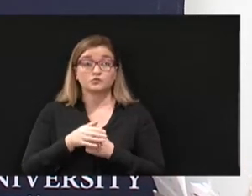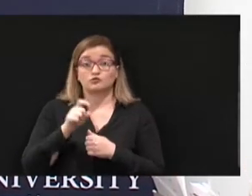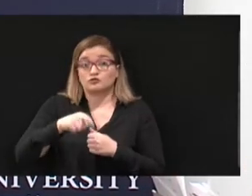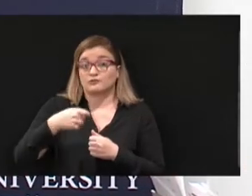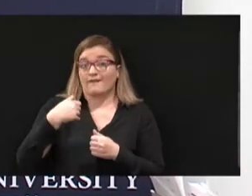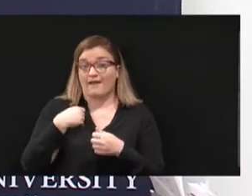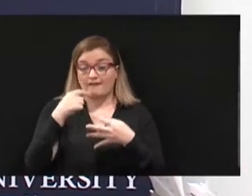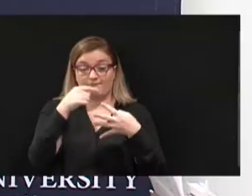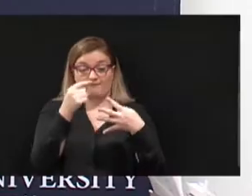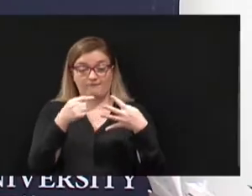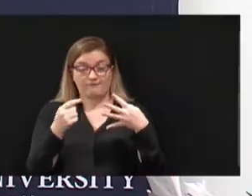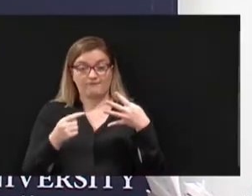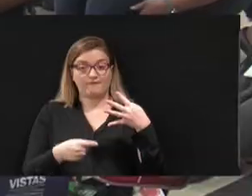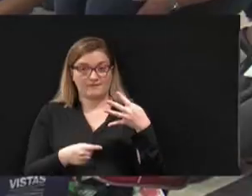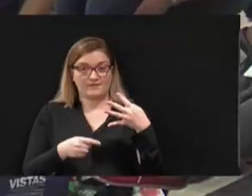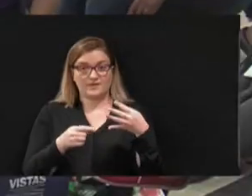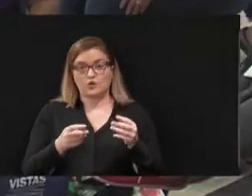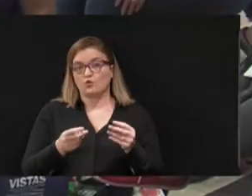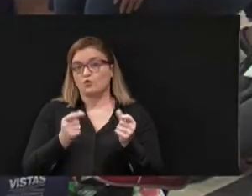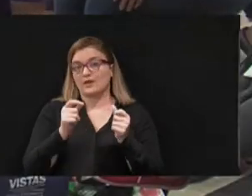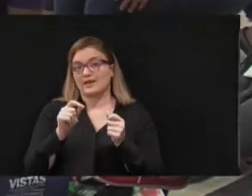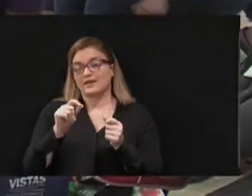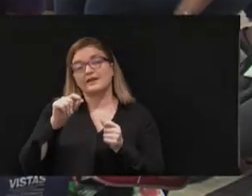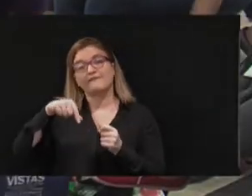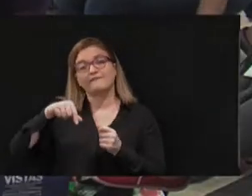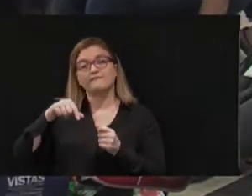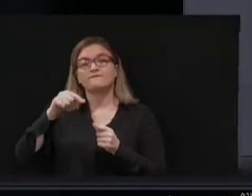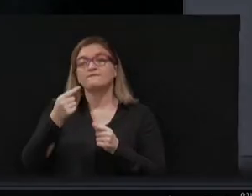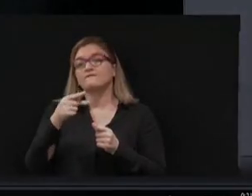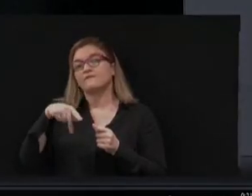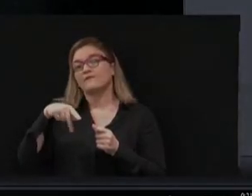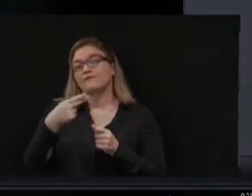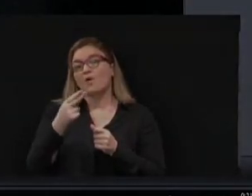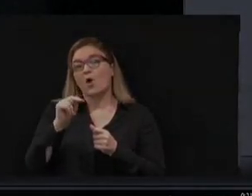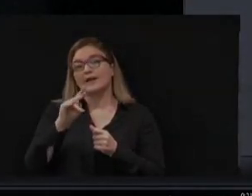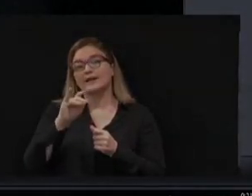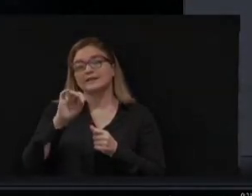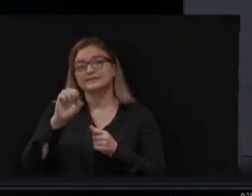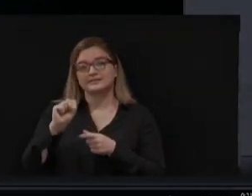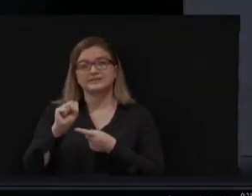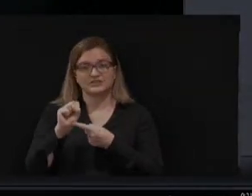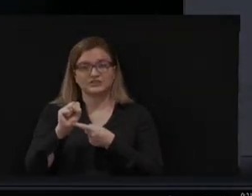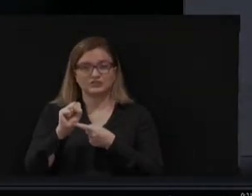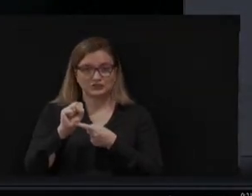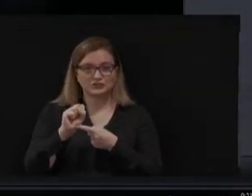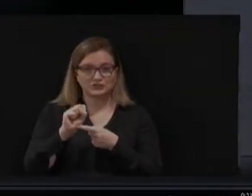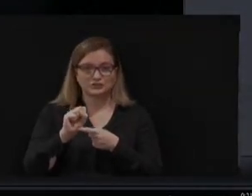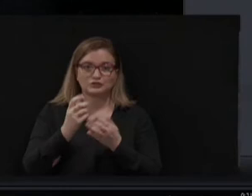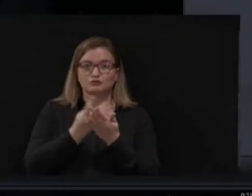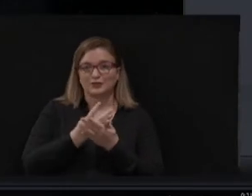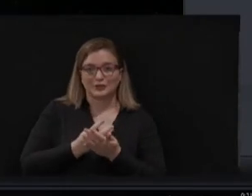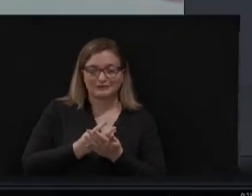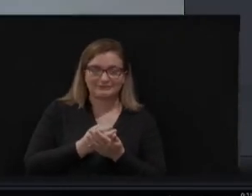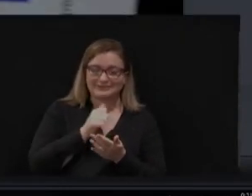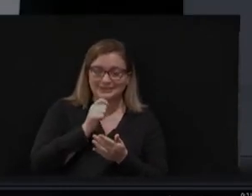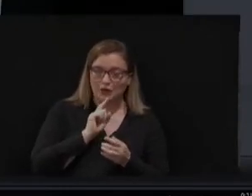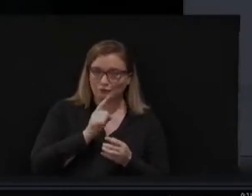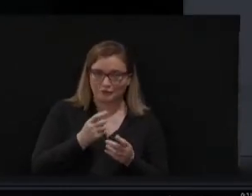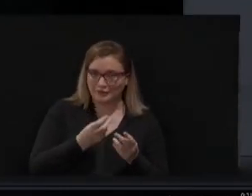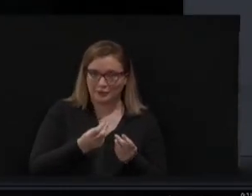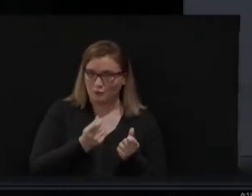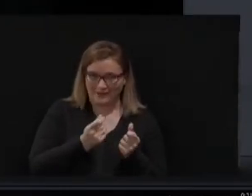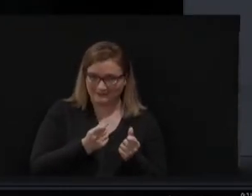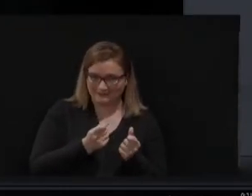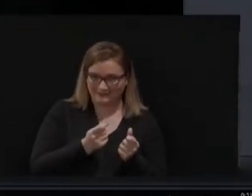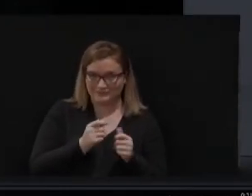giving you a quick phonics screener, or it's not quick, it's really a slow phonics screener, but along with that, you are going